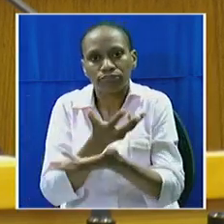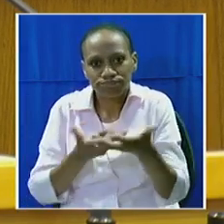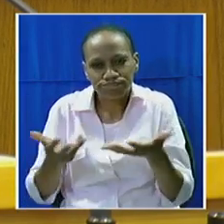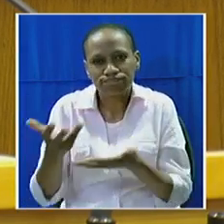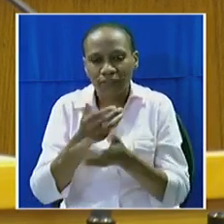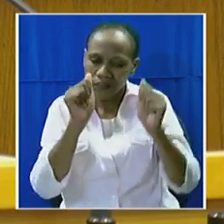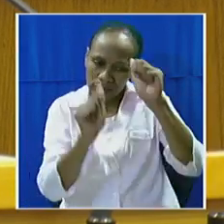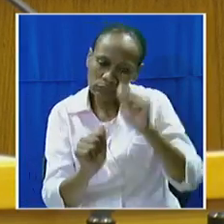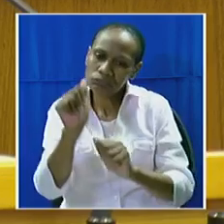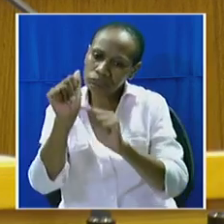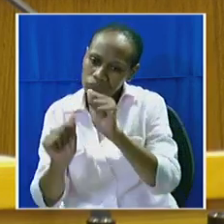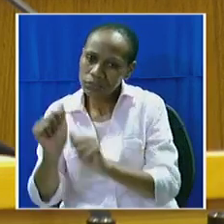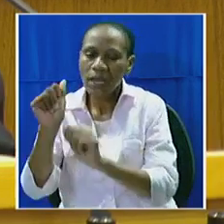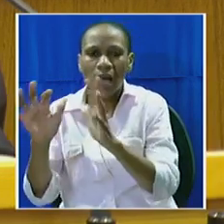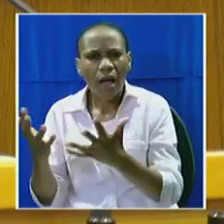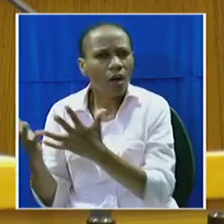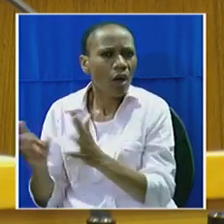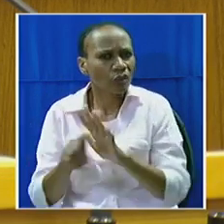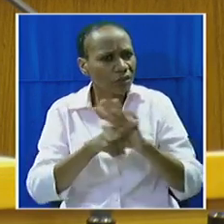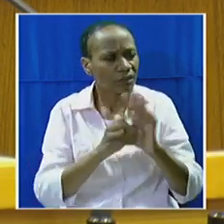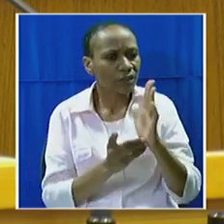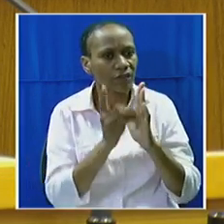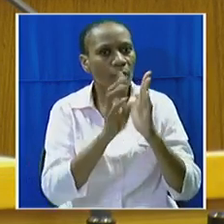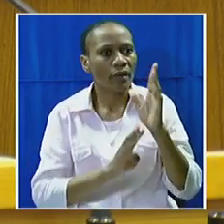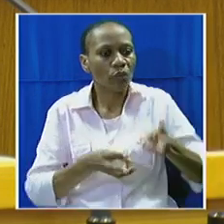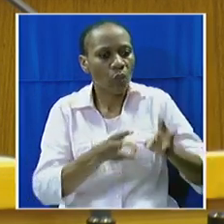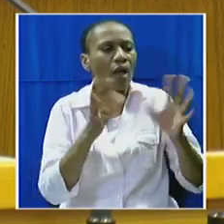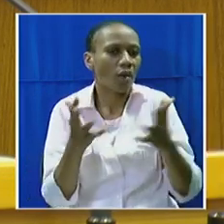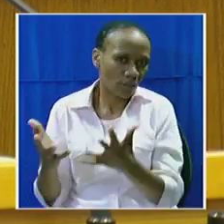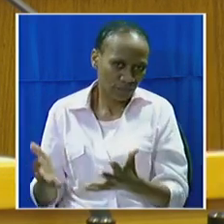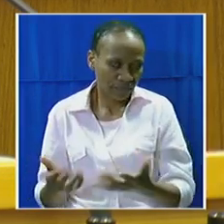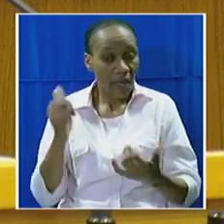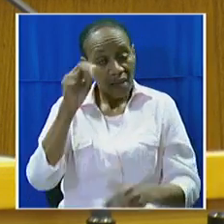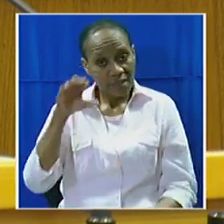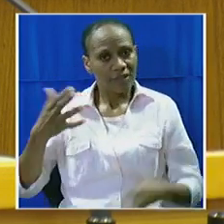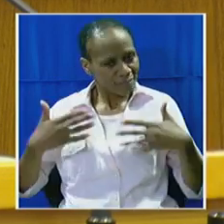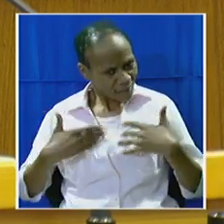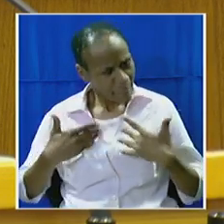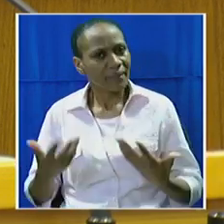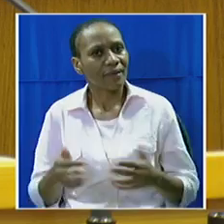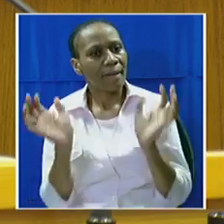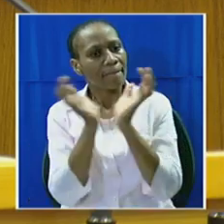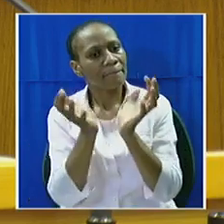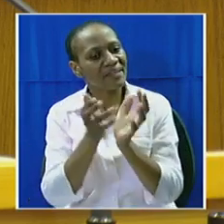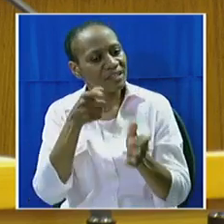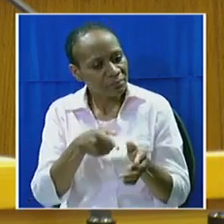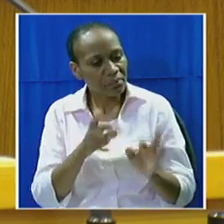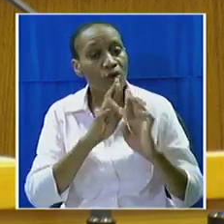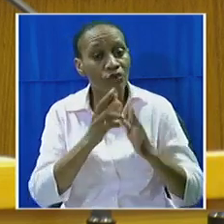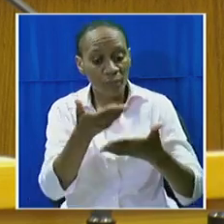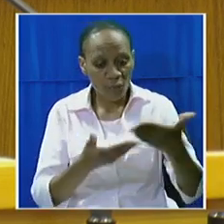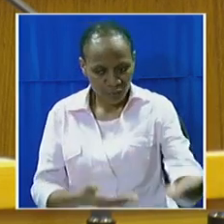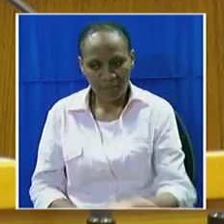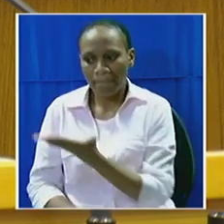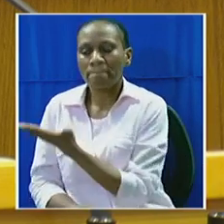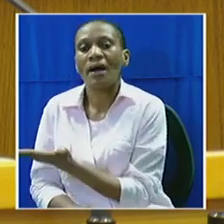the progress of the development model. The ANC is pleased that the meeting received a report on the pilot project